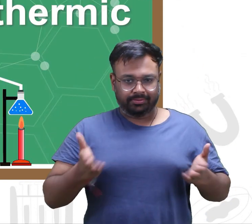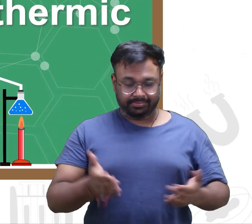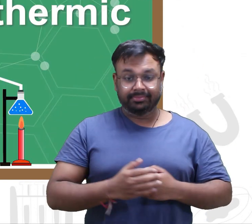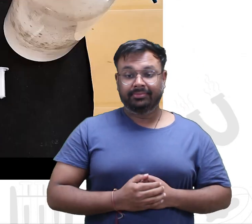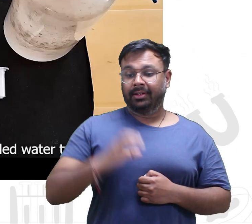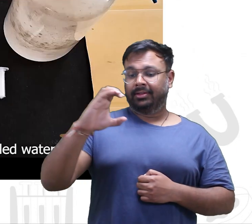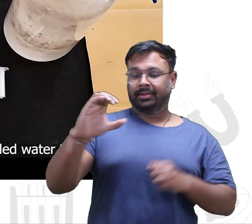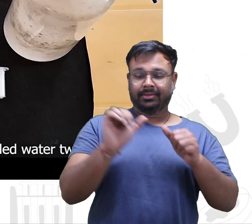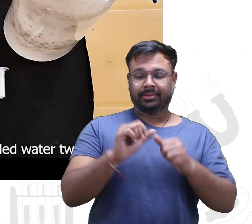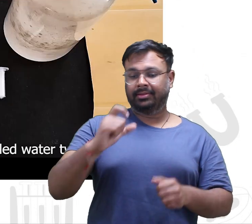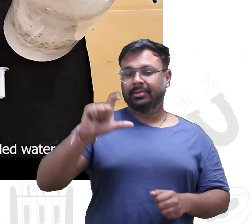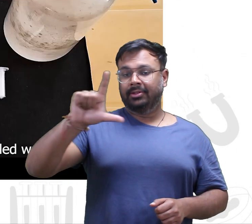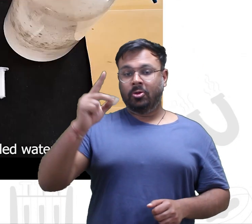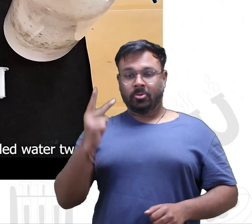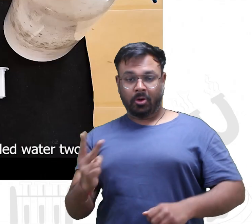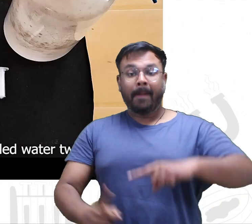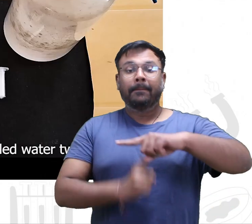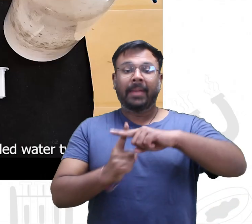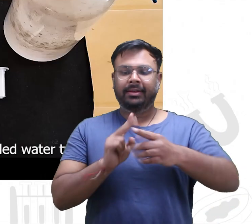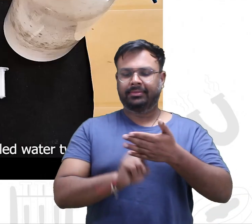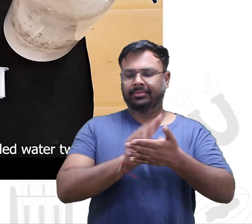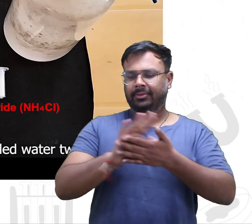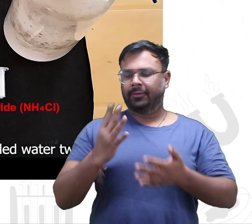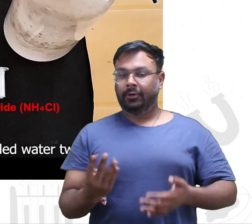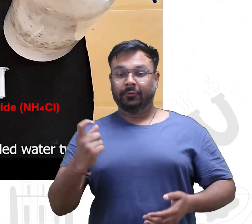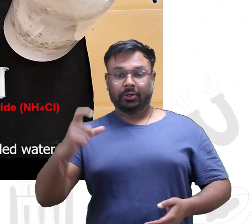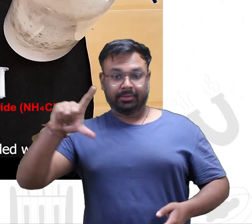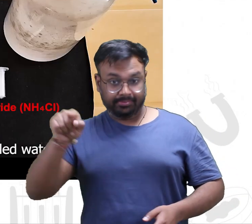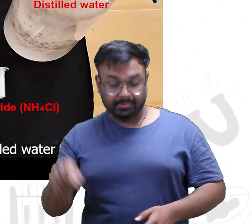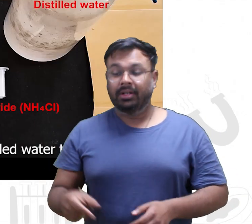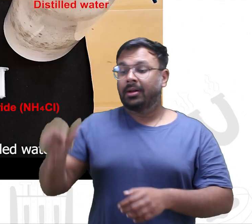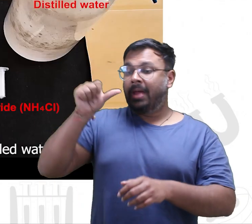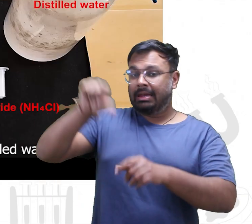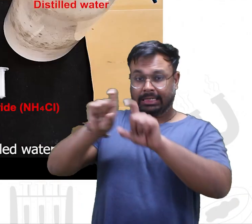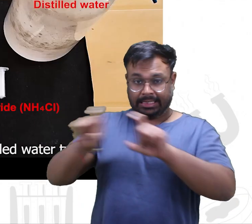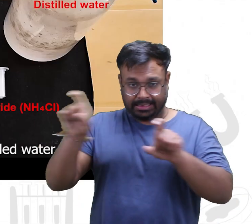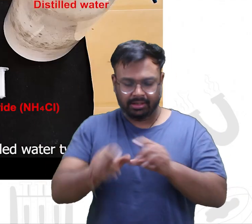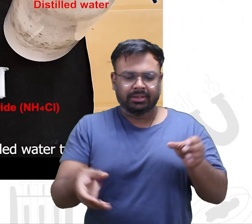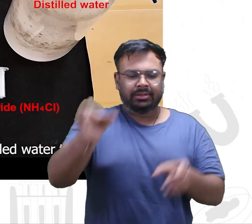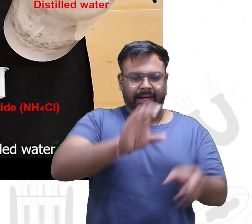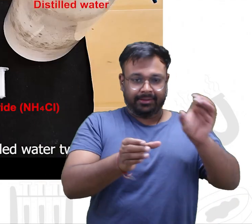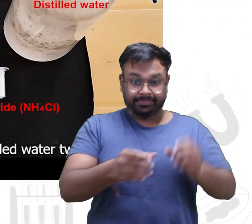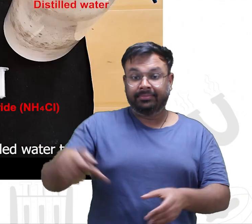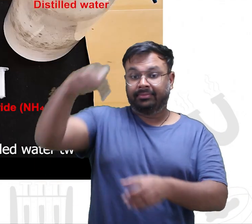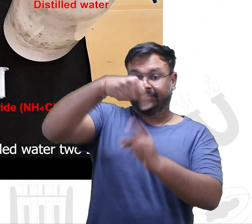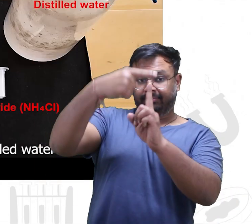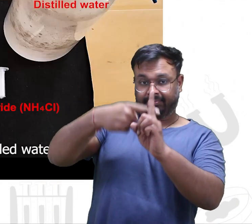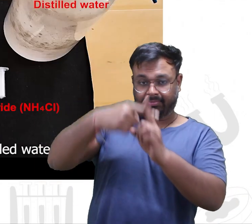aqueous solution. Materials needed: calcium chloride, ammonium chloride, distilled water, 2